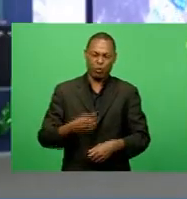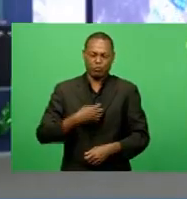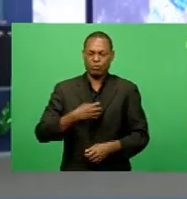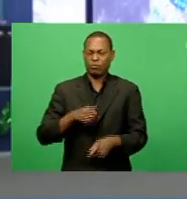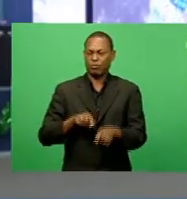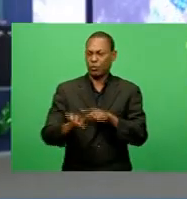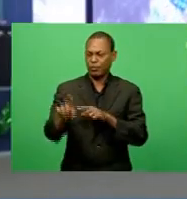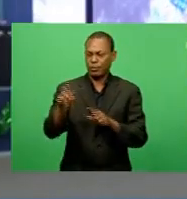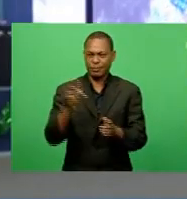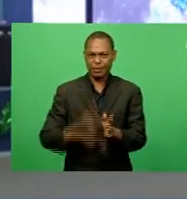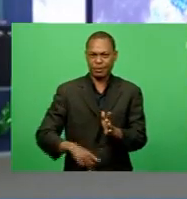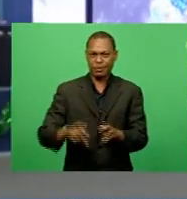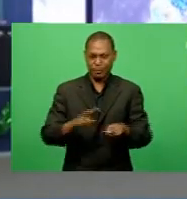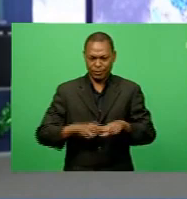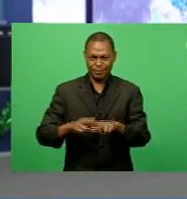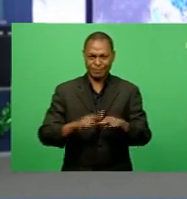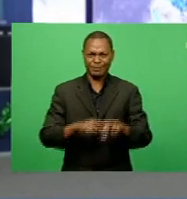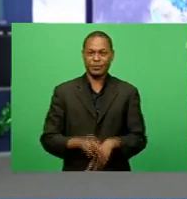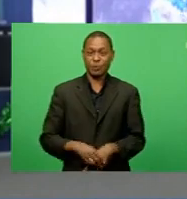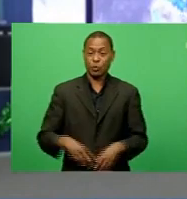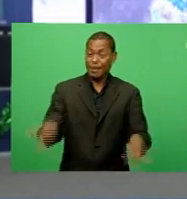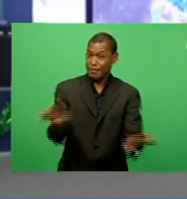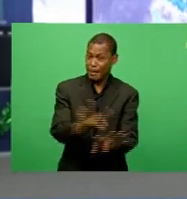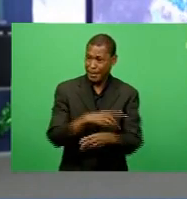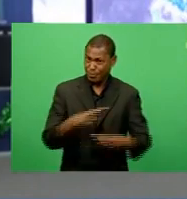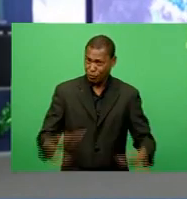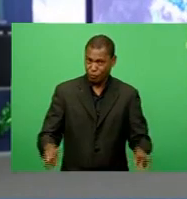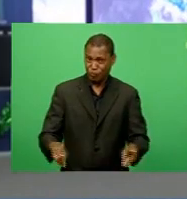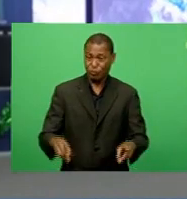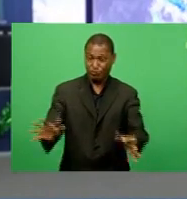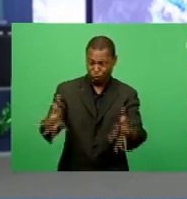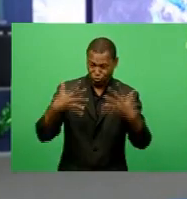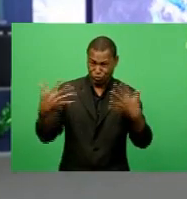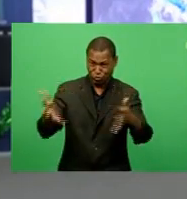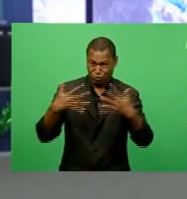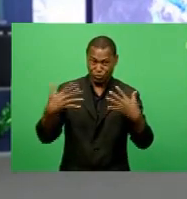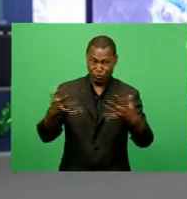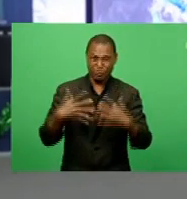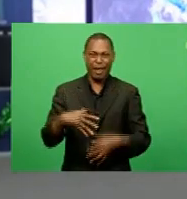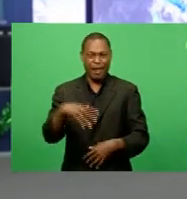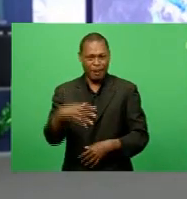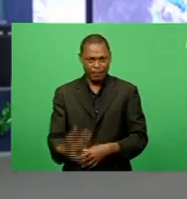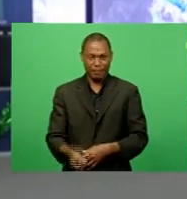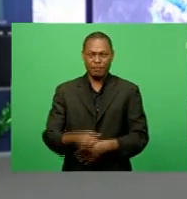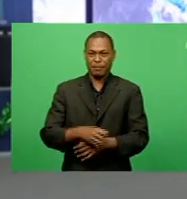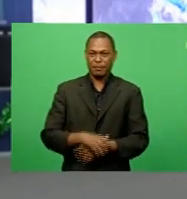of damaging and most probably destructive winds is going to affect,